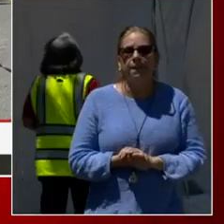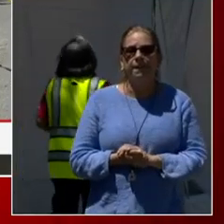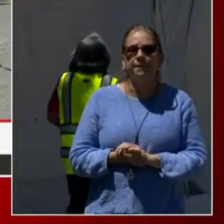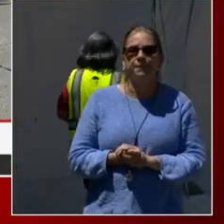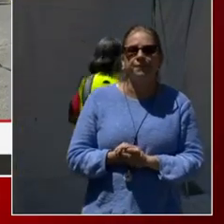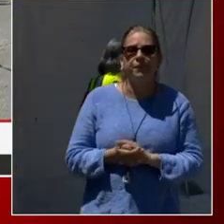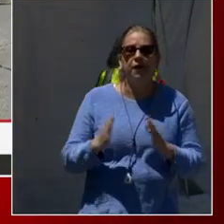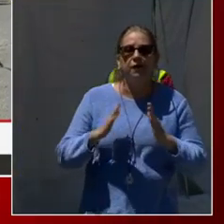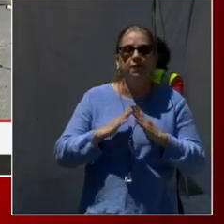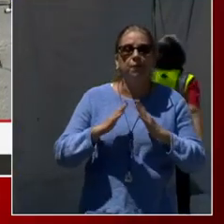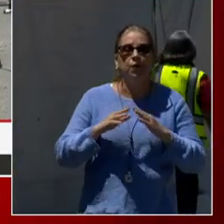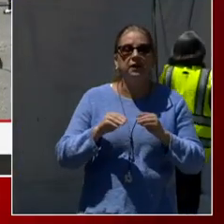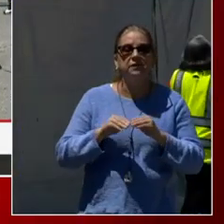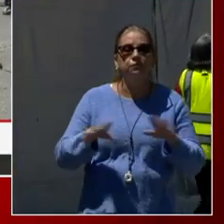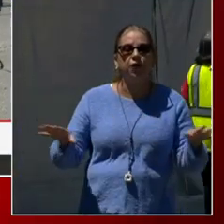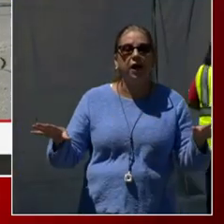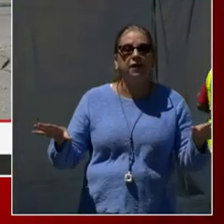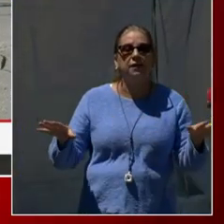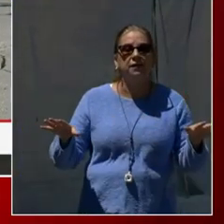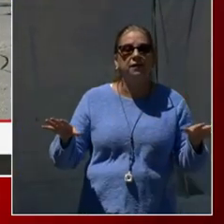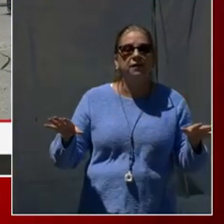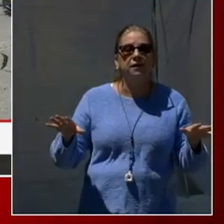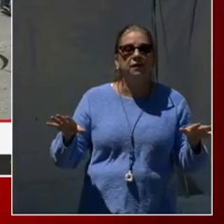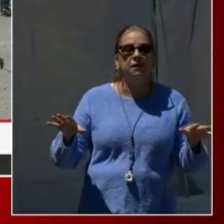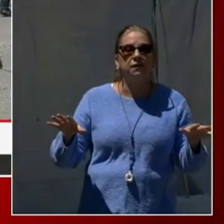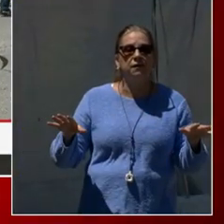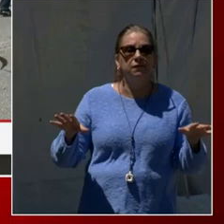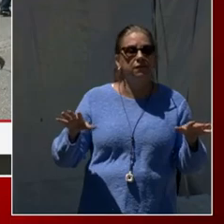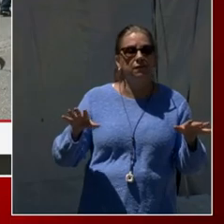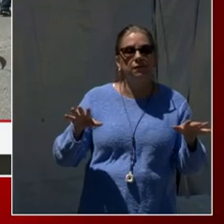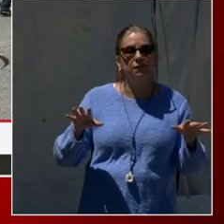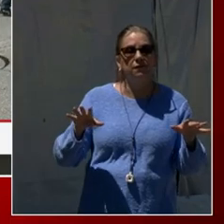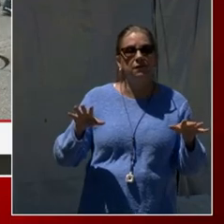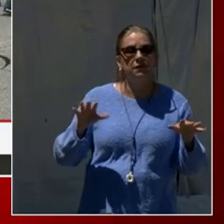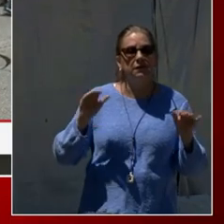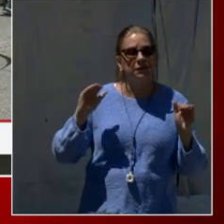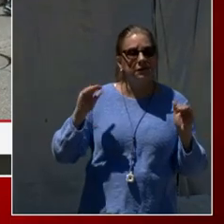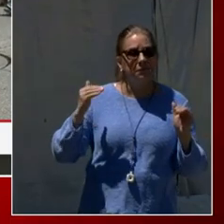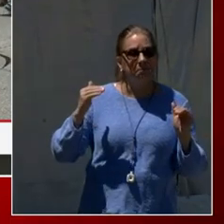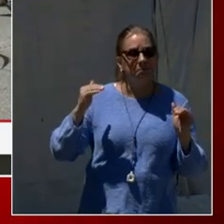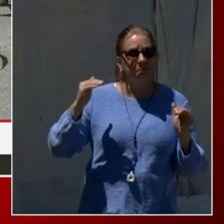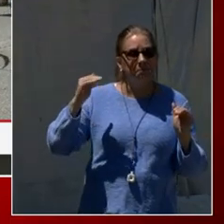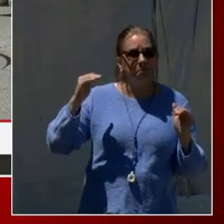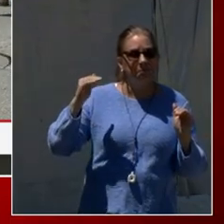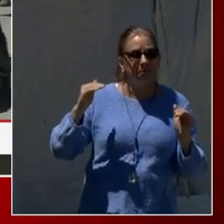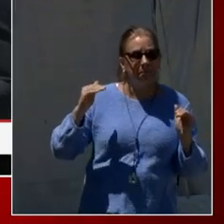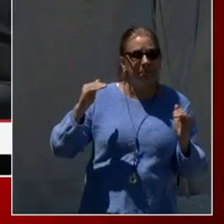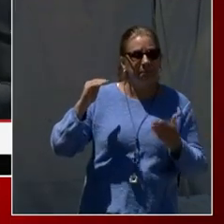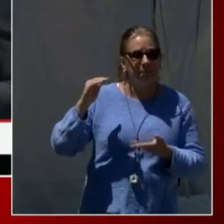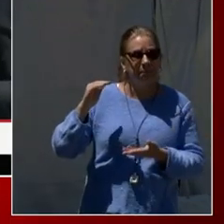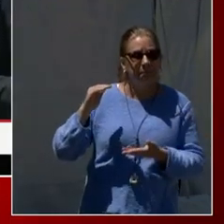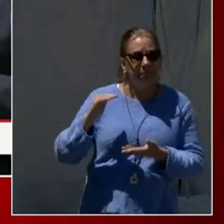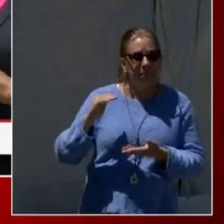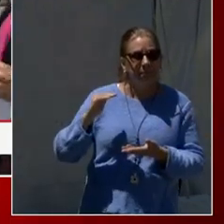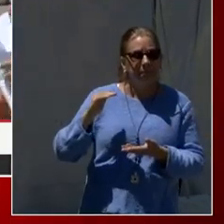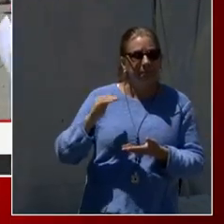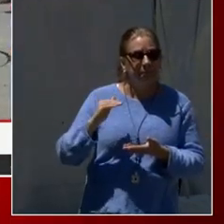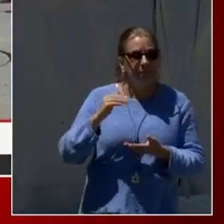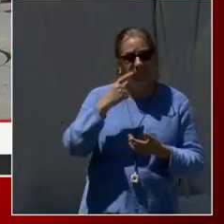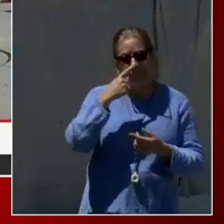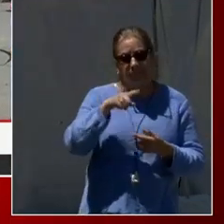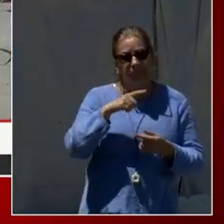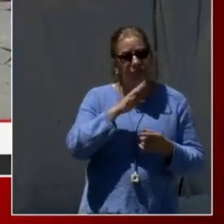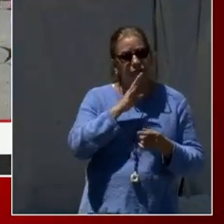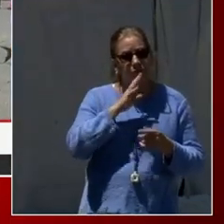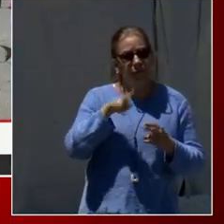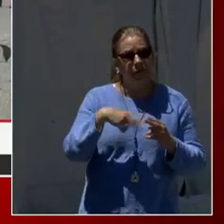website, due to a possible spike that's being investigated. Can you update us on that? Yeah, I'm going to ask Dr. Nesbitt to speak to that.